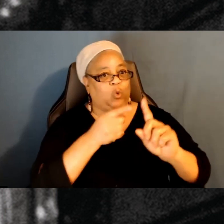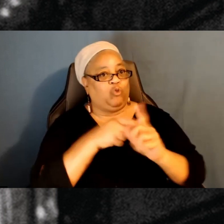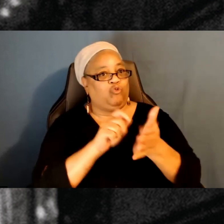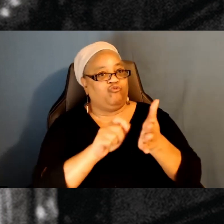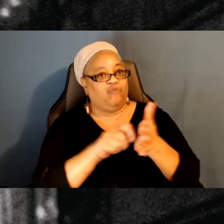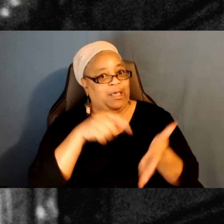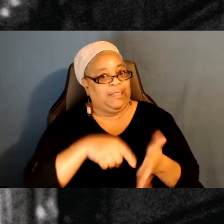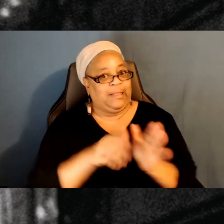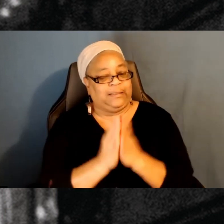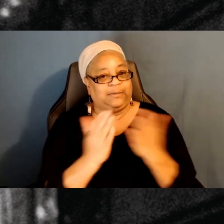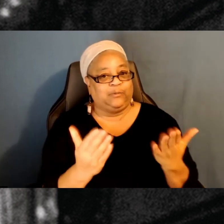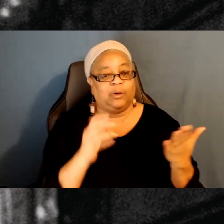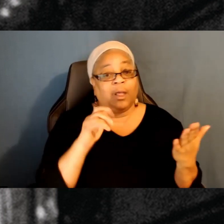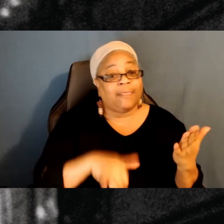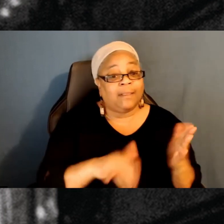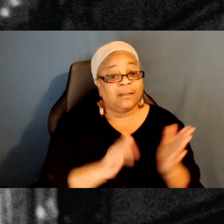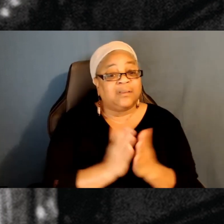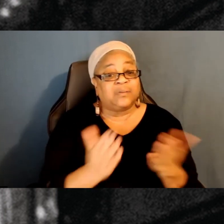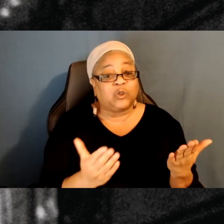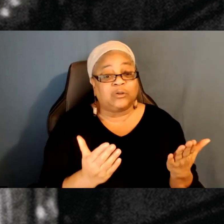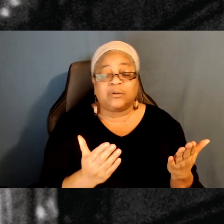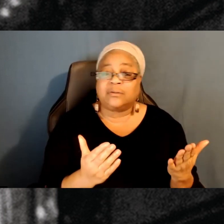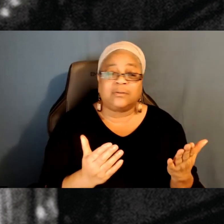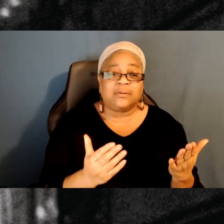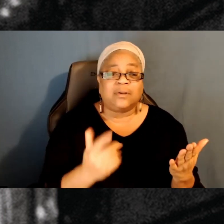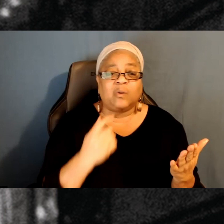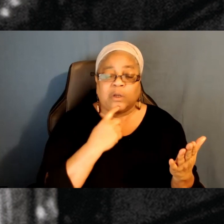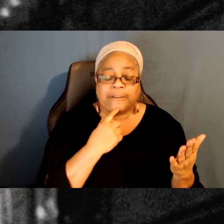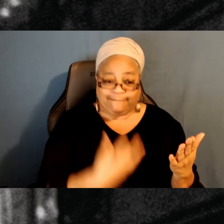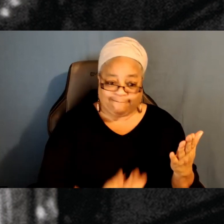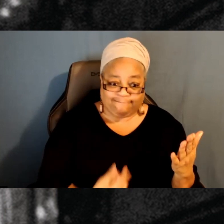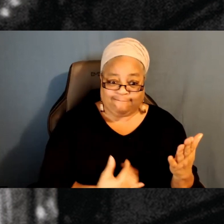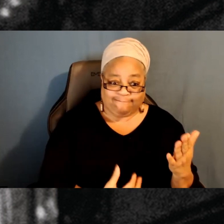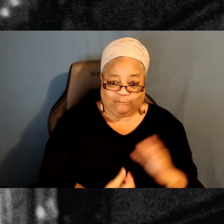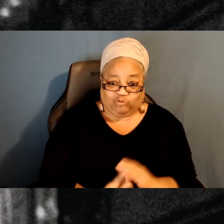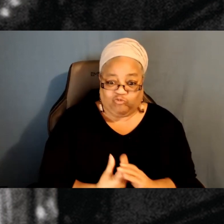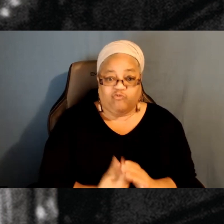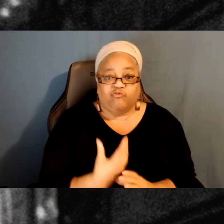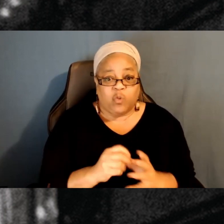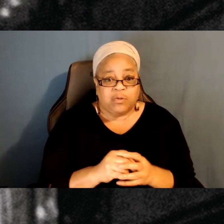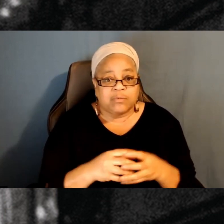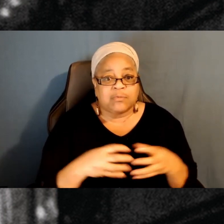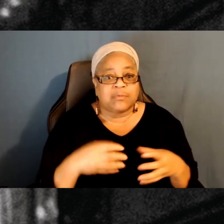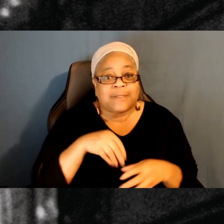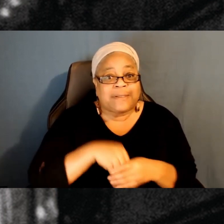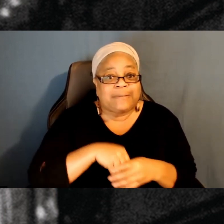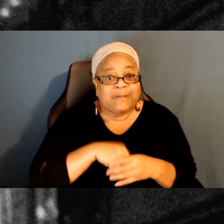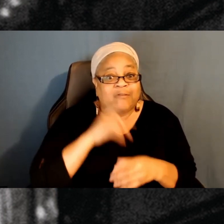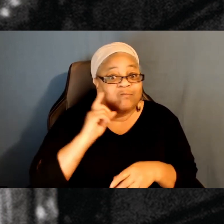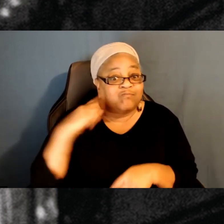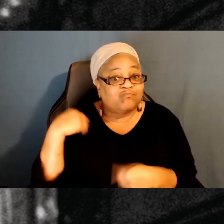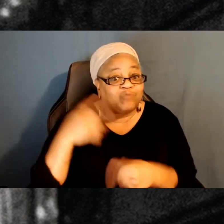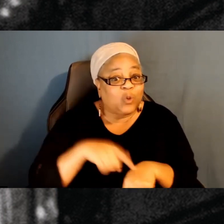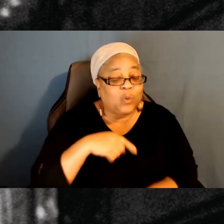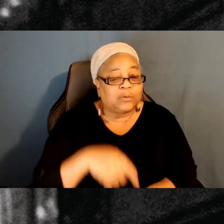not one of those books that was gestating in me for a very long time. I did not set out